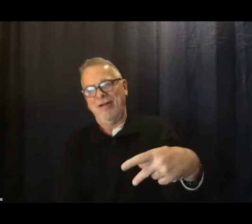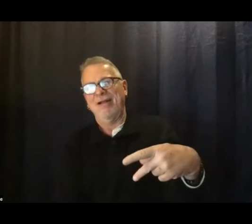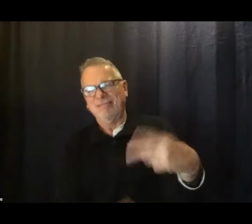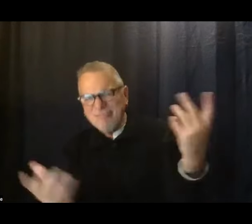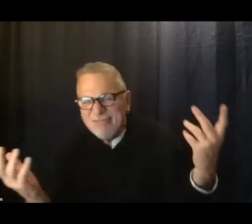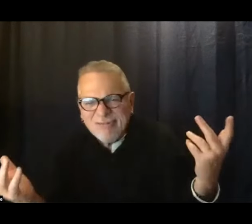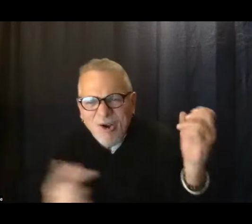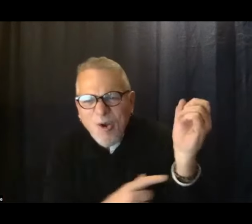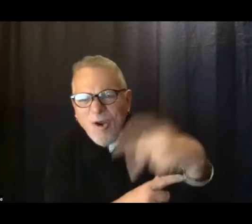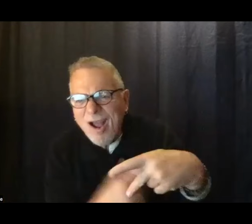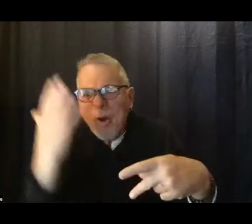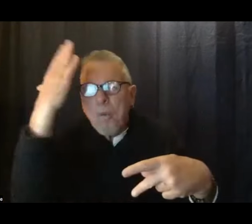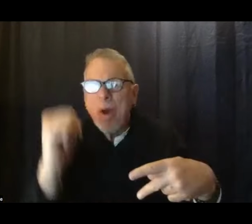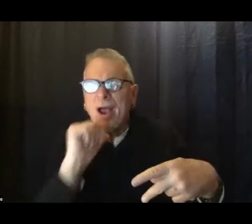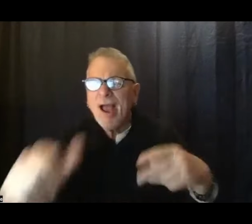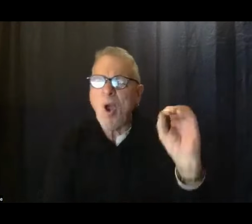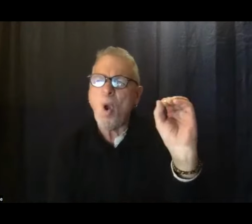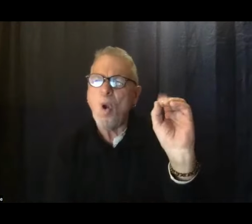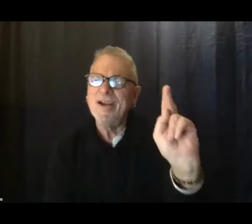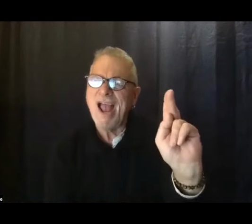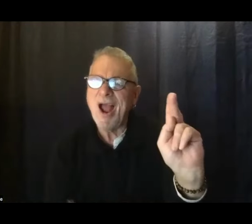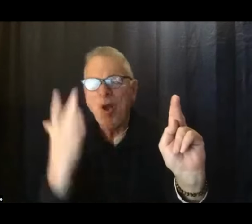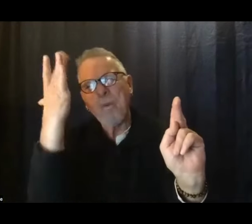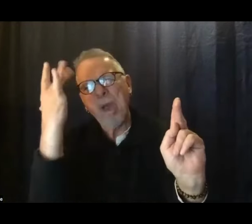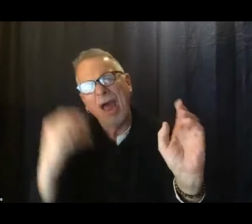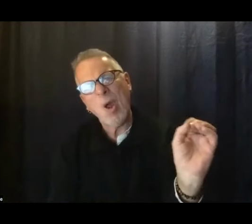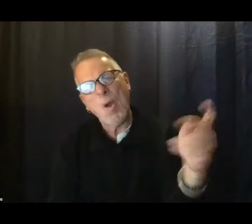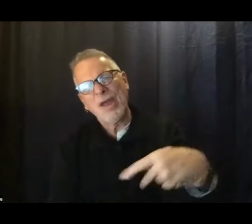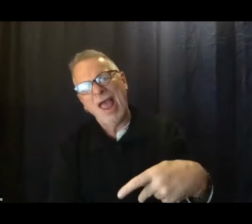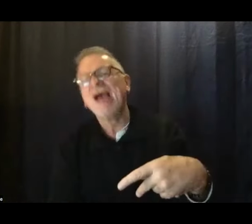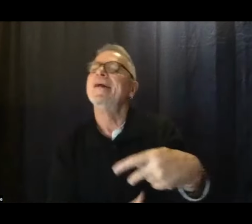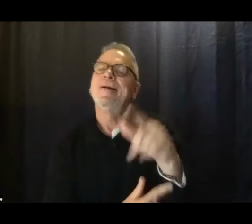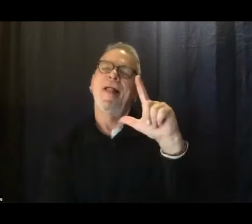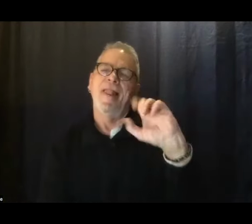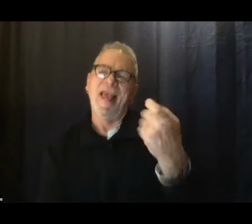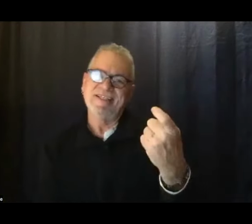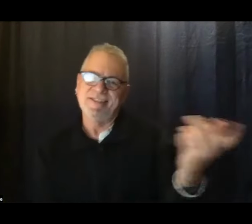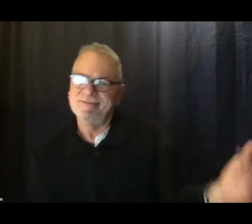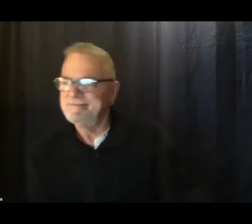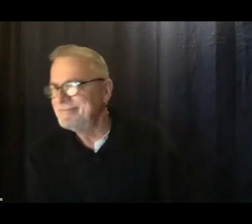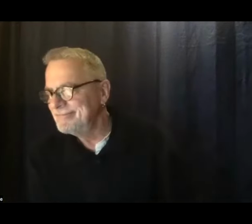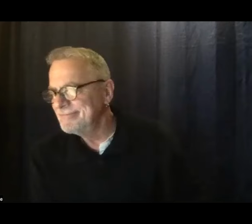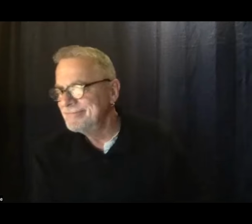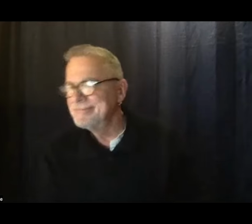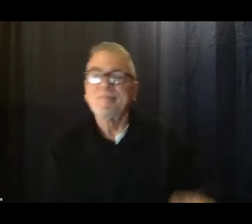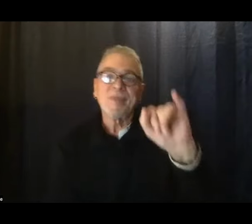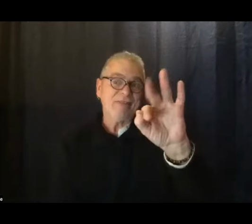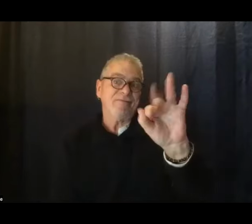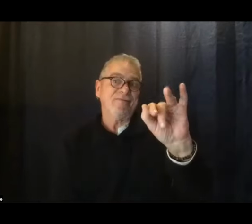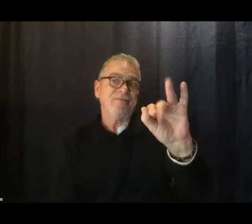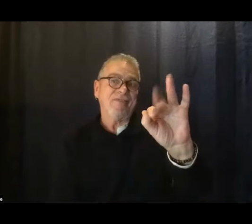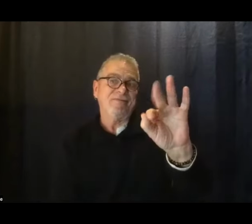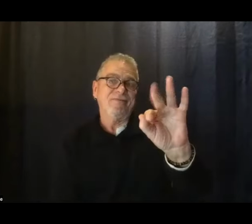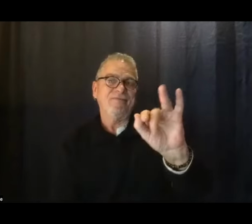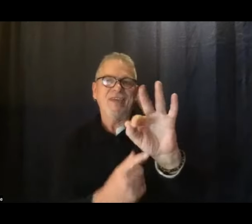right? It's kind of thrown out there. But why not okay like so? Why is it down like that way? Because